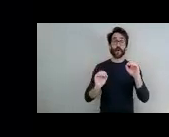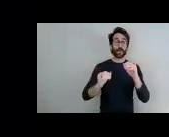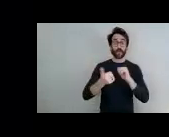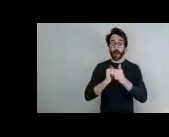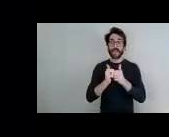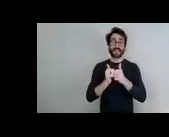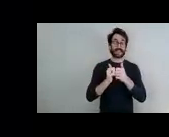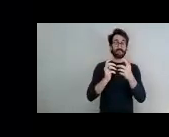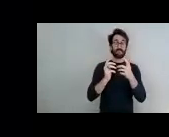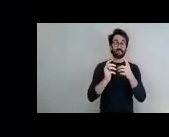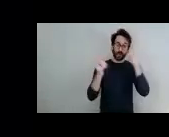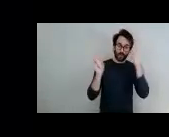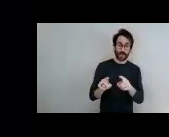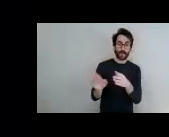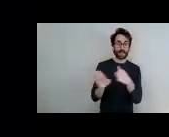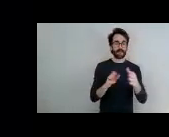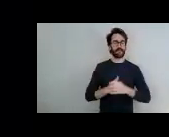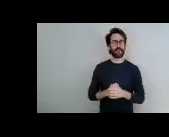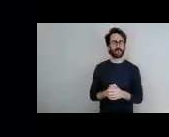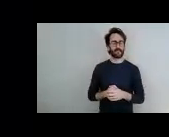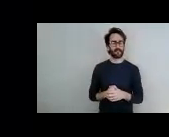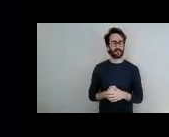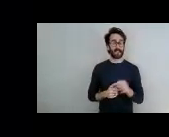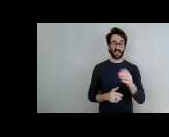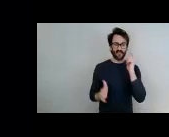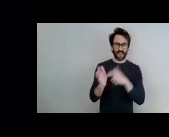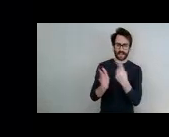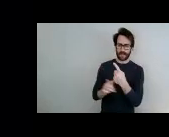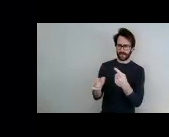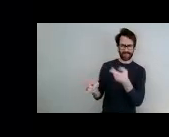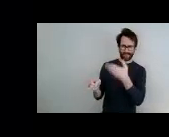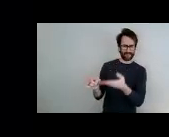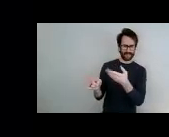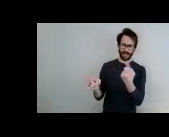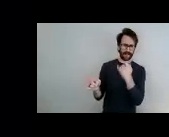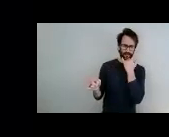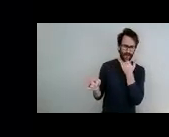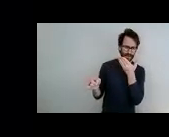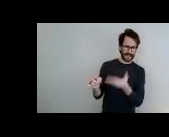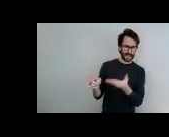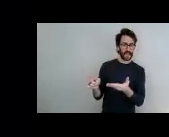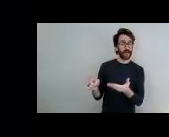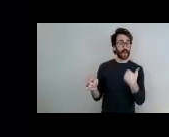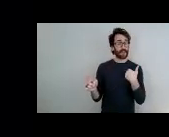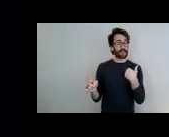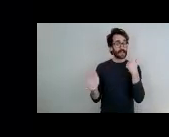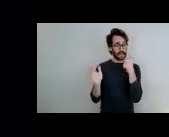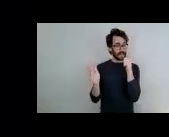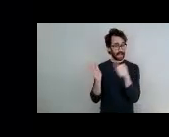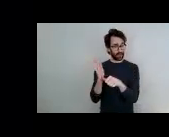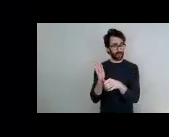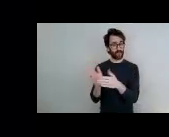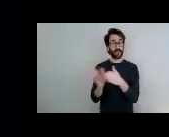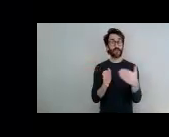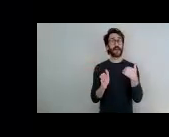we know somebody's out there and they're not supposed to be doing what they're doing, we can do disruption letters. We also have sanctions. So we